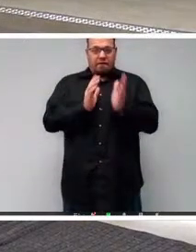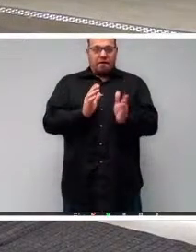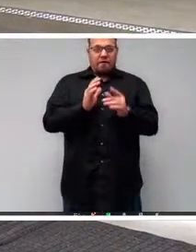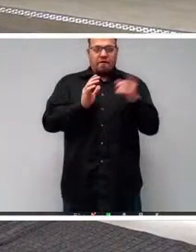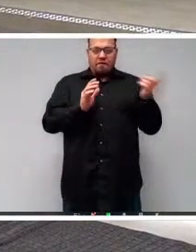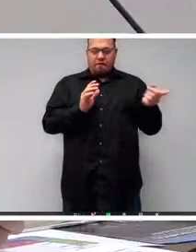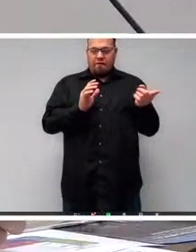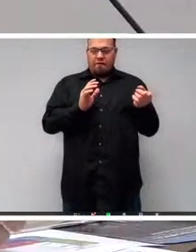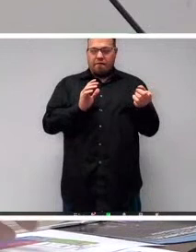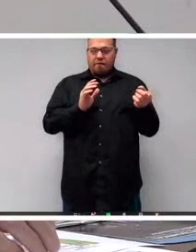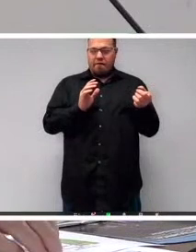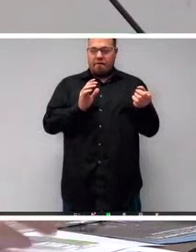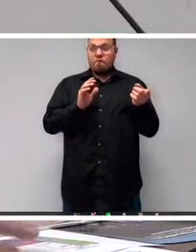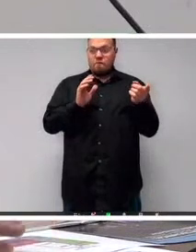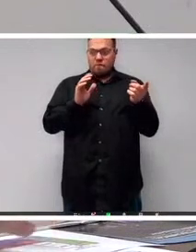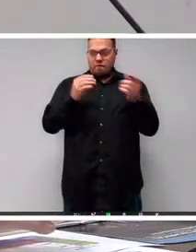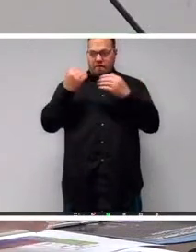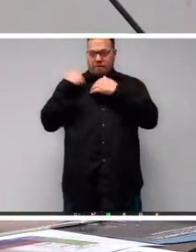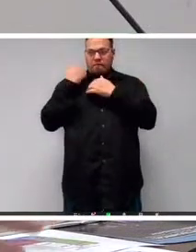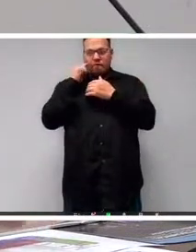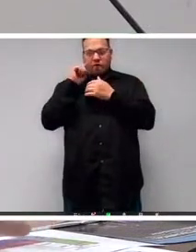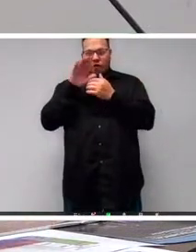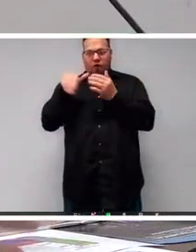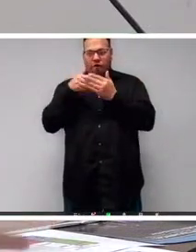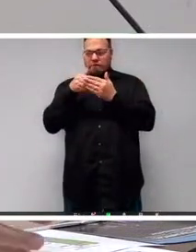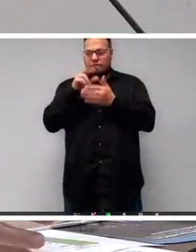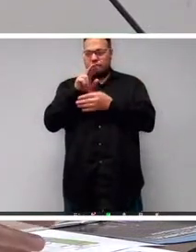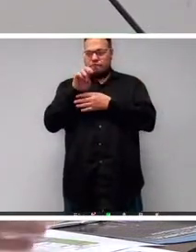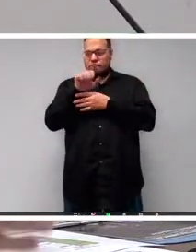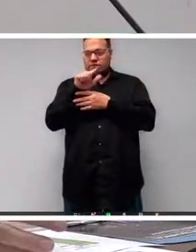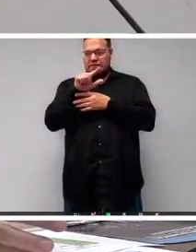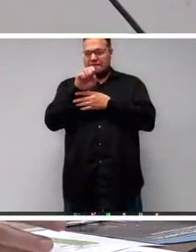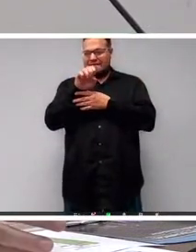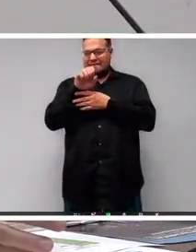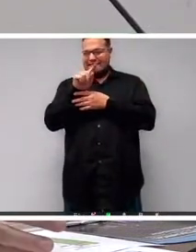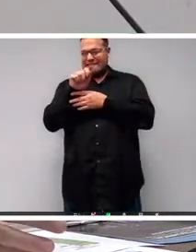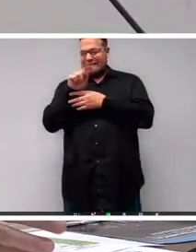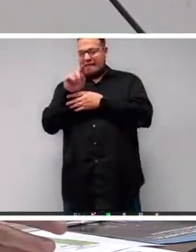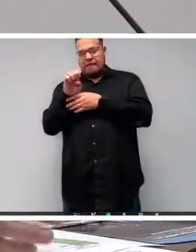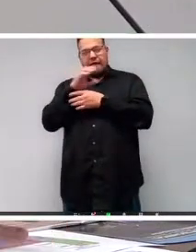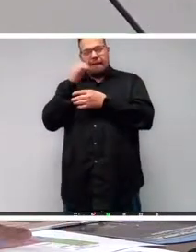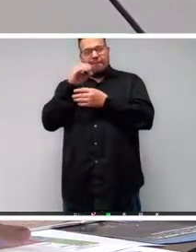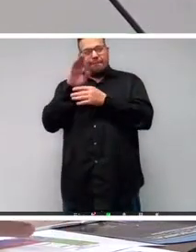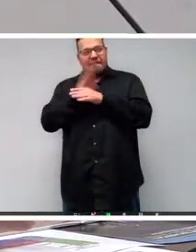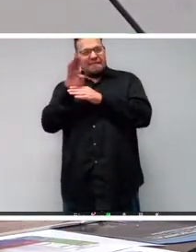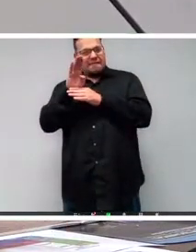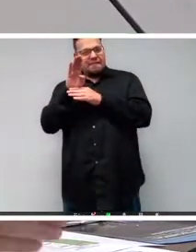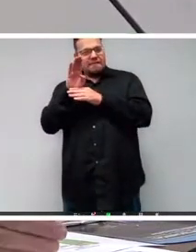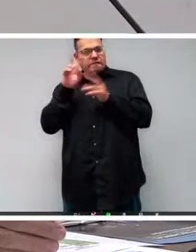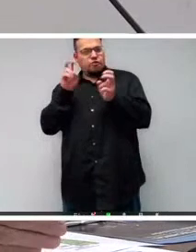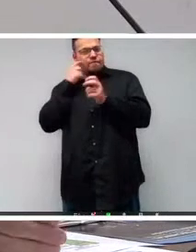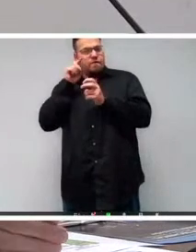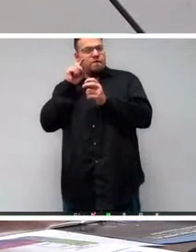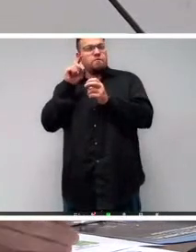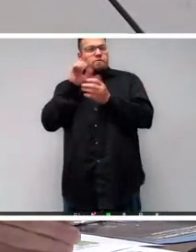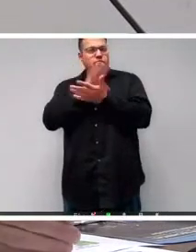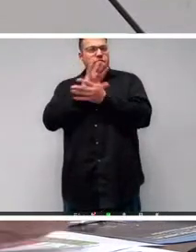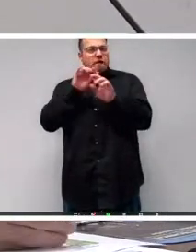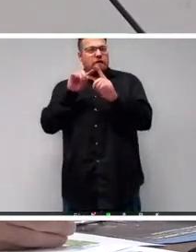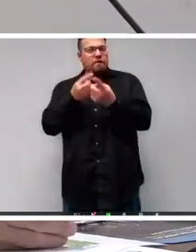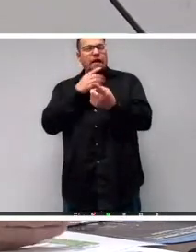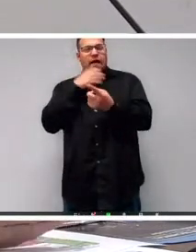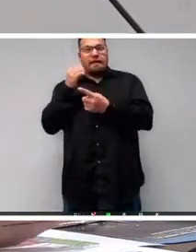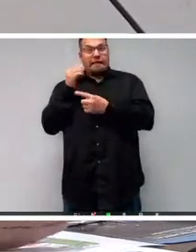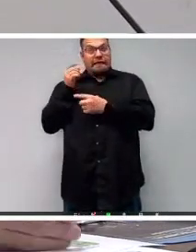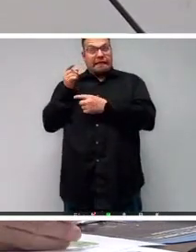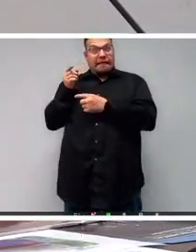he's responsible for all real estate and business type issues for the school district. And so he would be